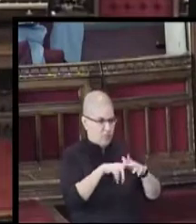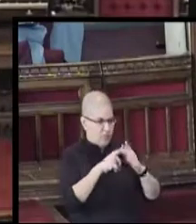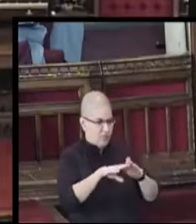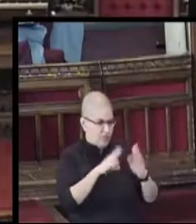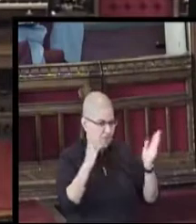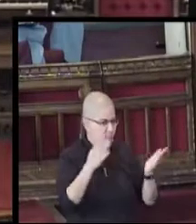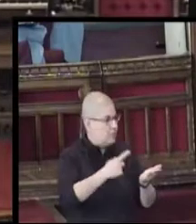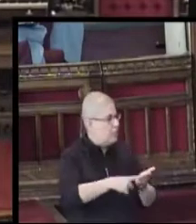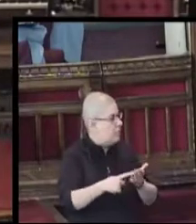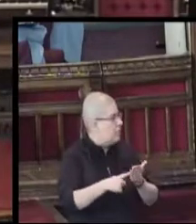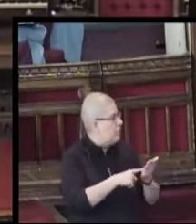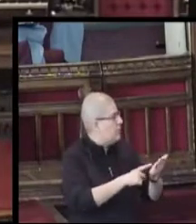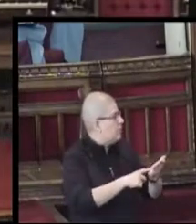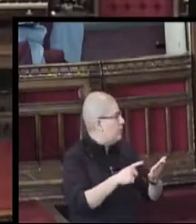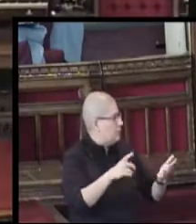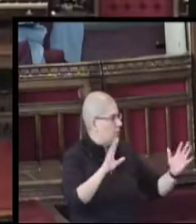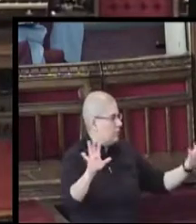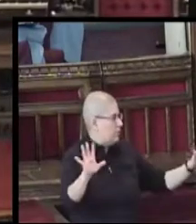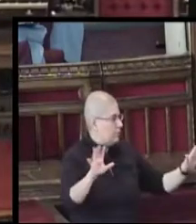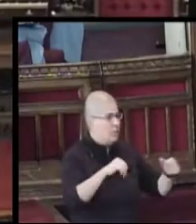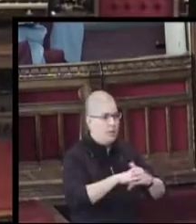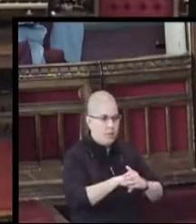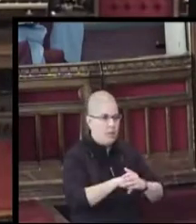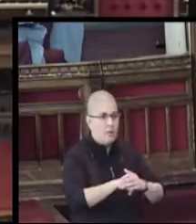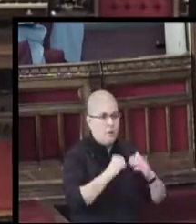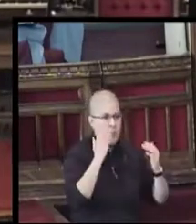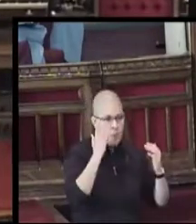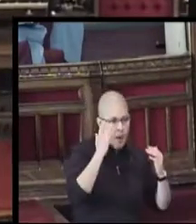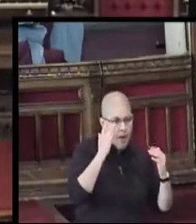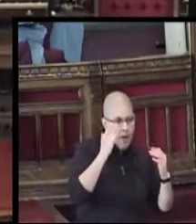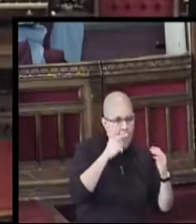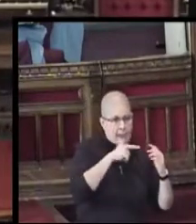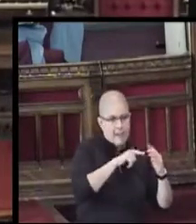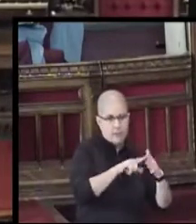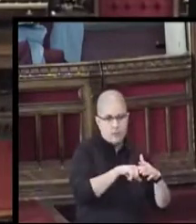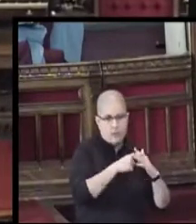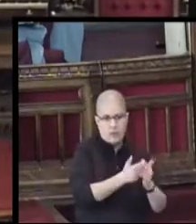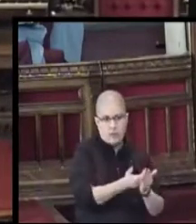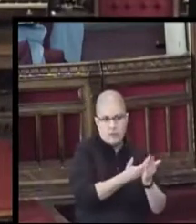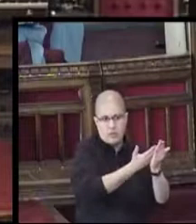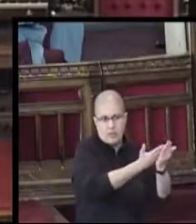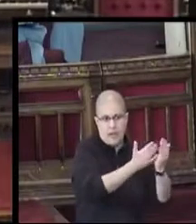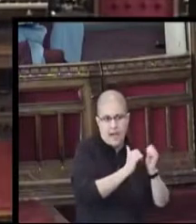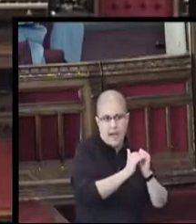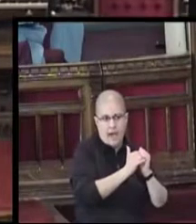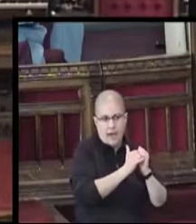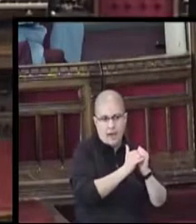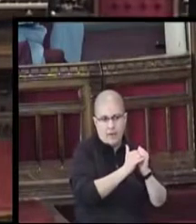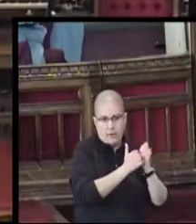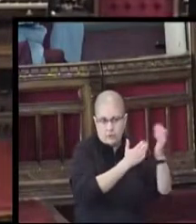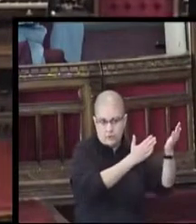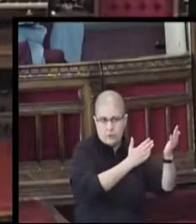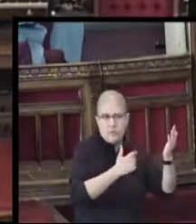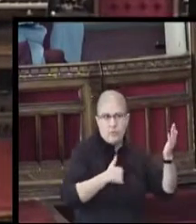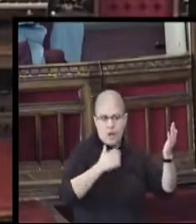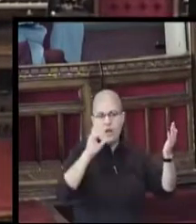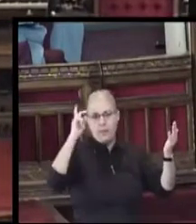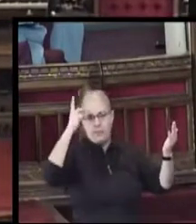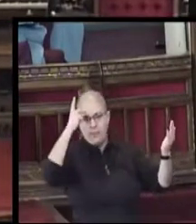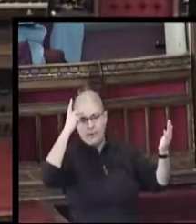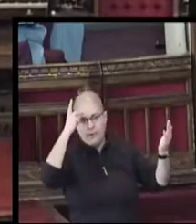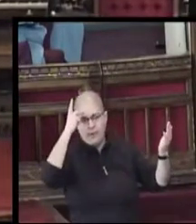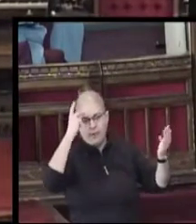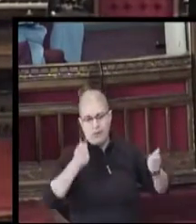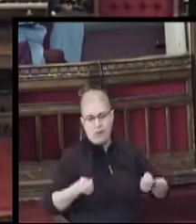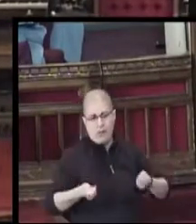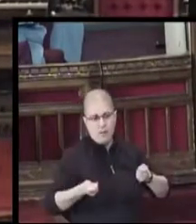by saying I absolutely question the reasons why it was introduced at this time and the way that it was introduced, as a political ploy,